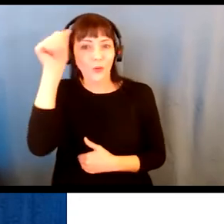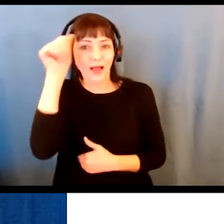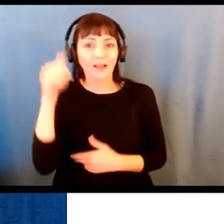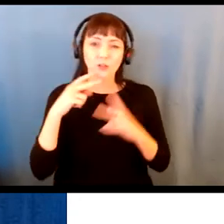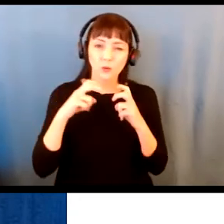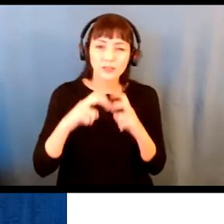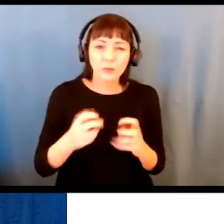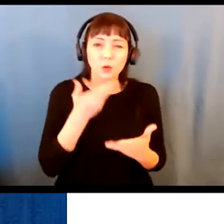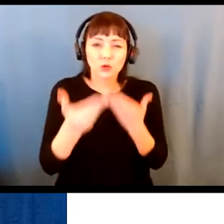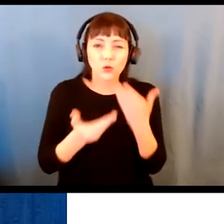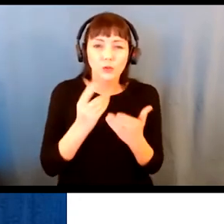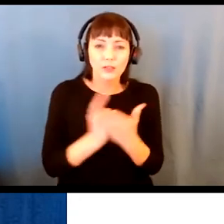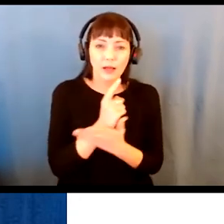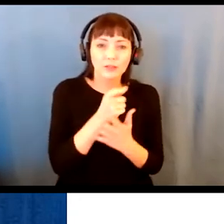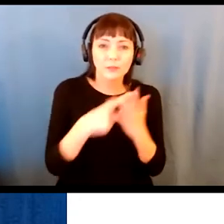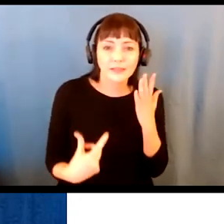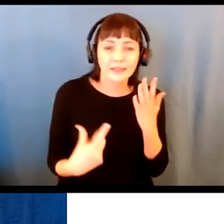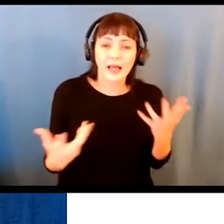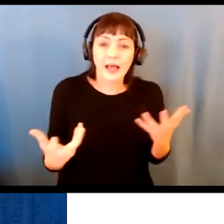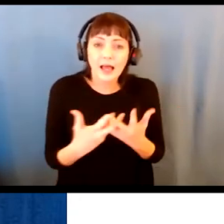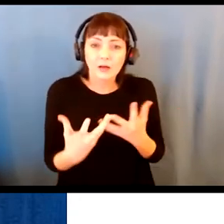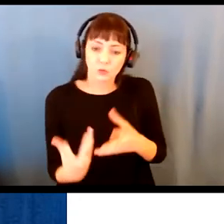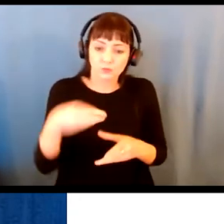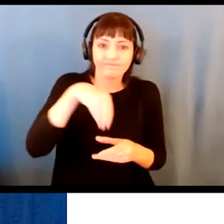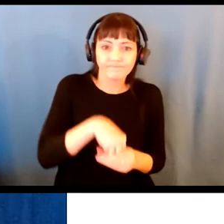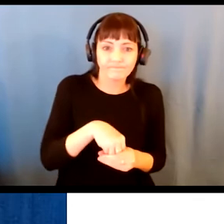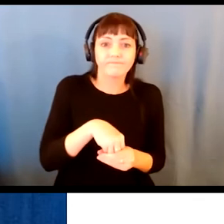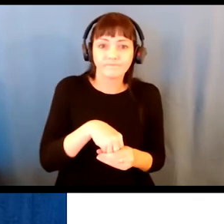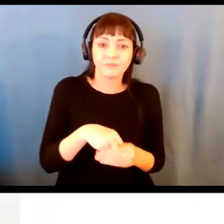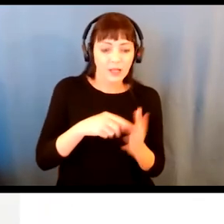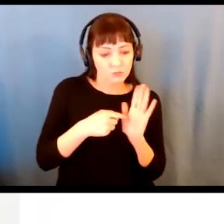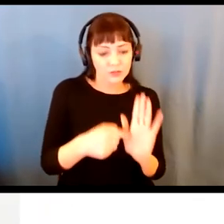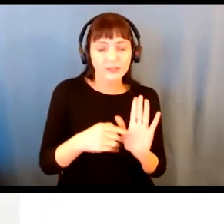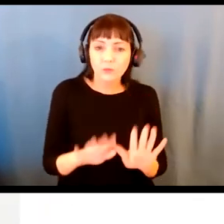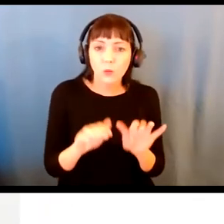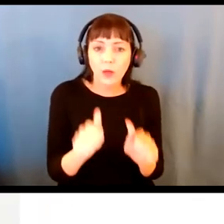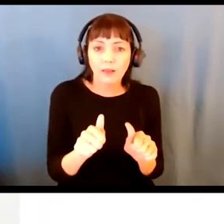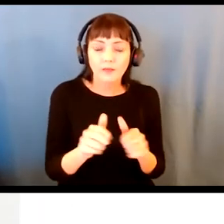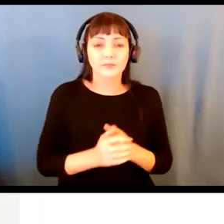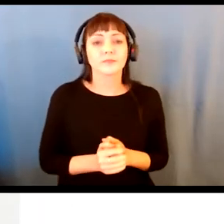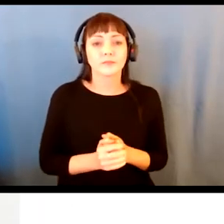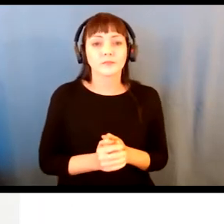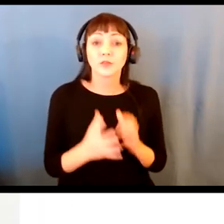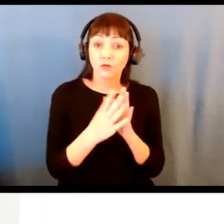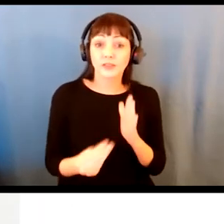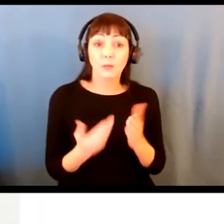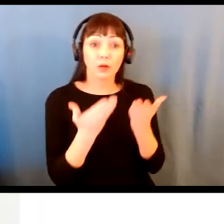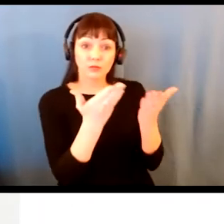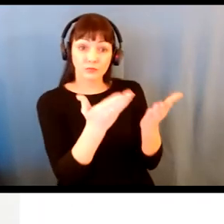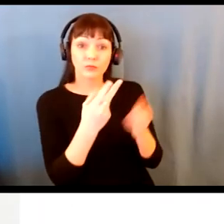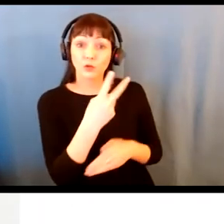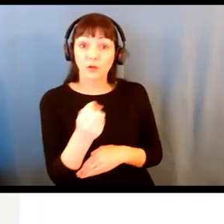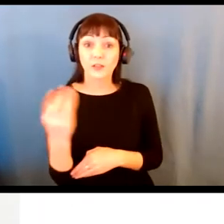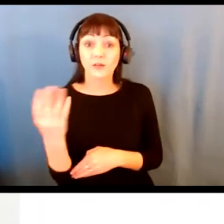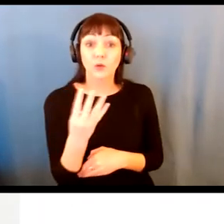stories of disability could be ethically researched and inclusively presented. In 2014, for example, we'd worked with Matt